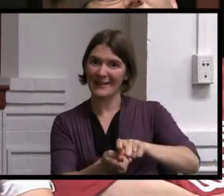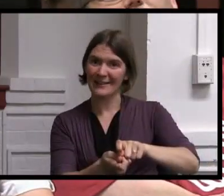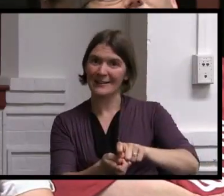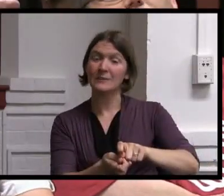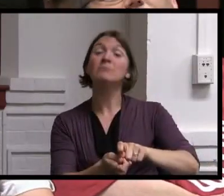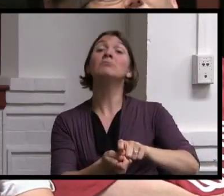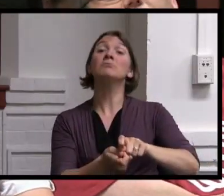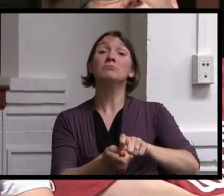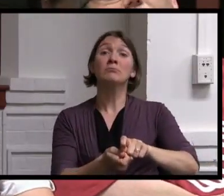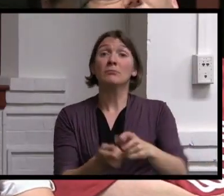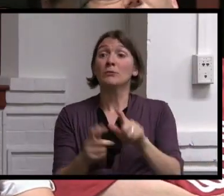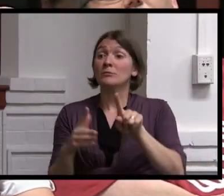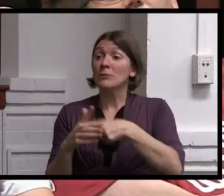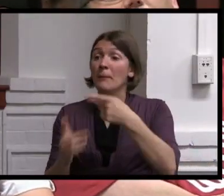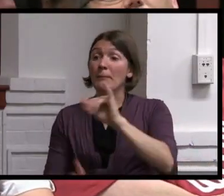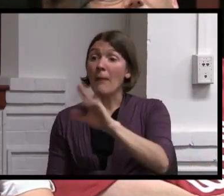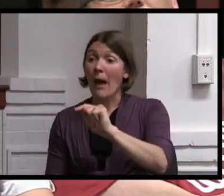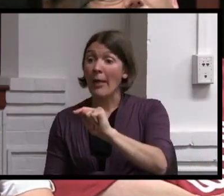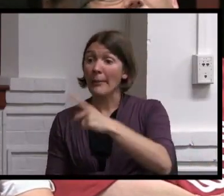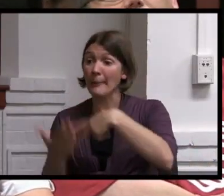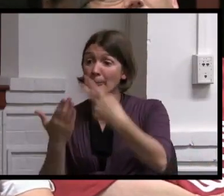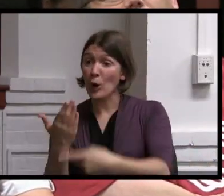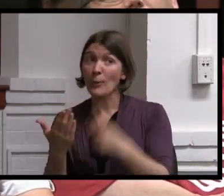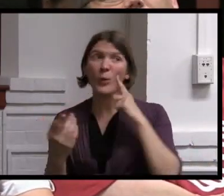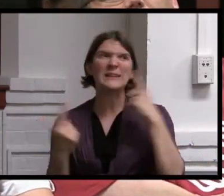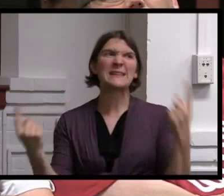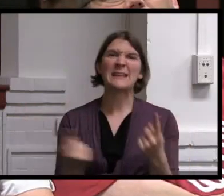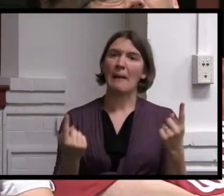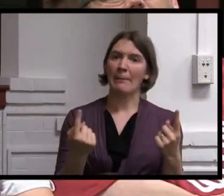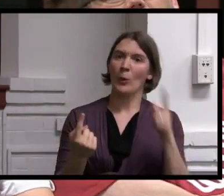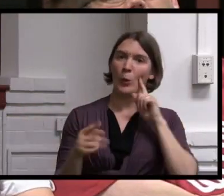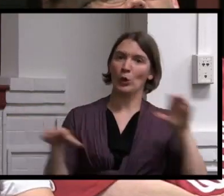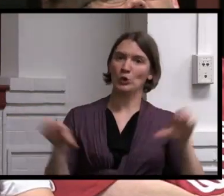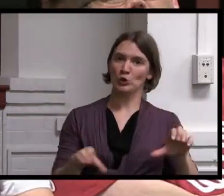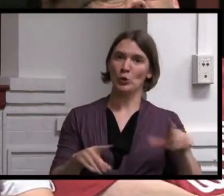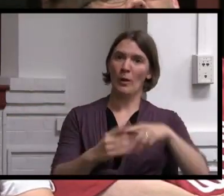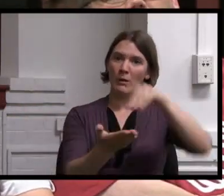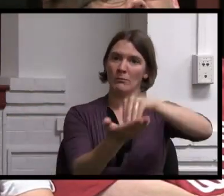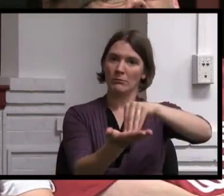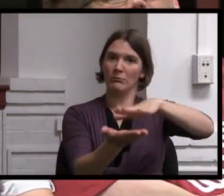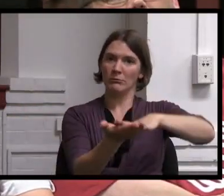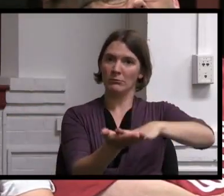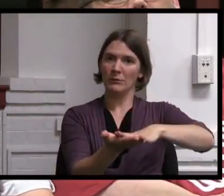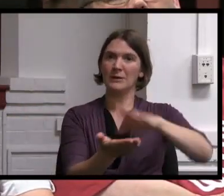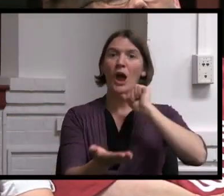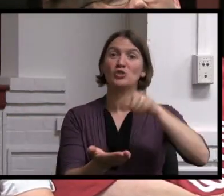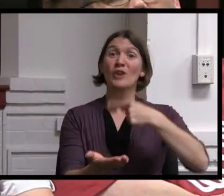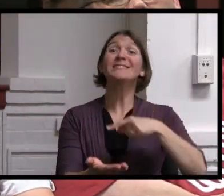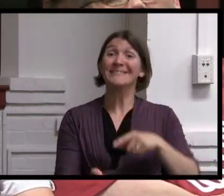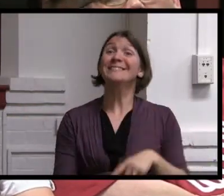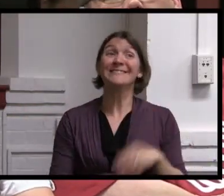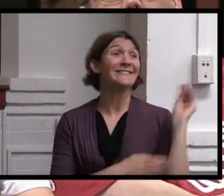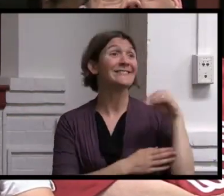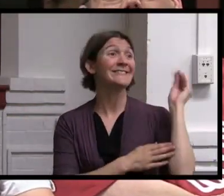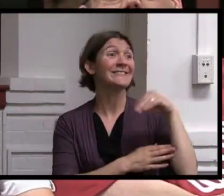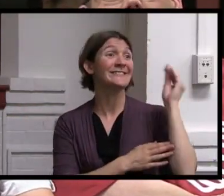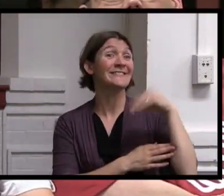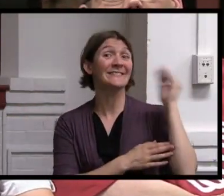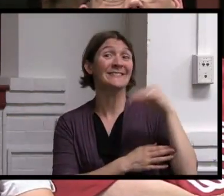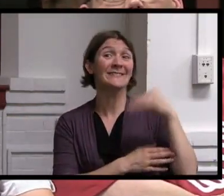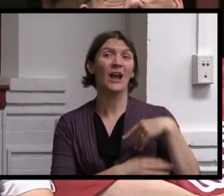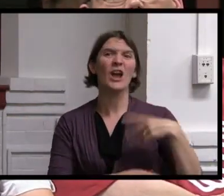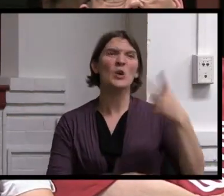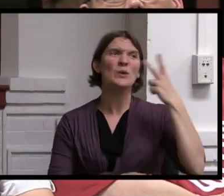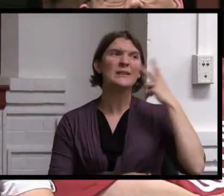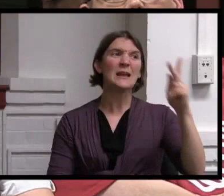gonna try, whether it's a pilot program or something that we're going to do rather than put our hands in our pocket. Do you see those people over